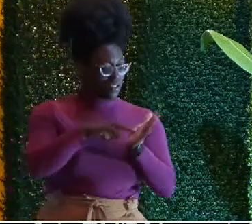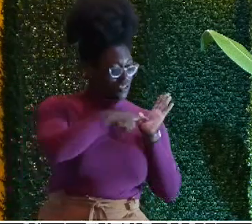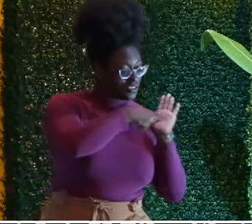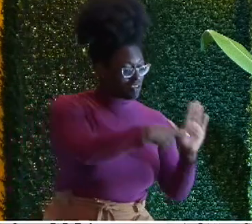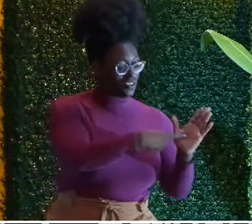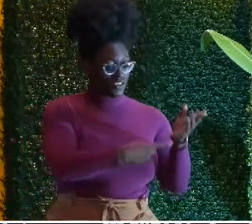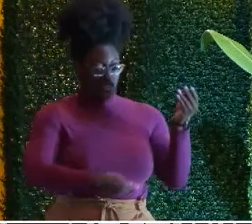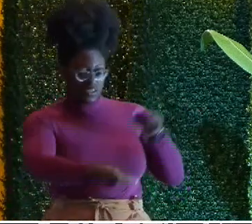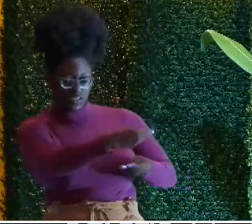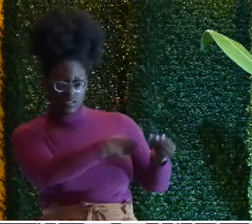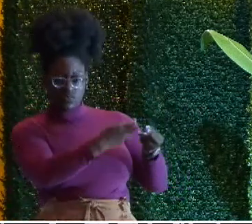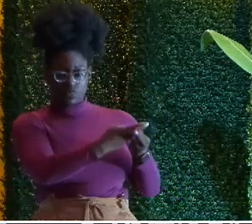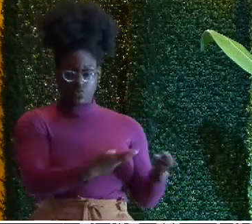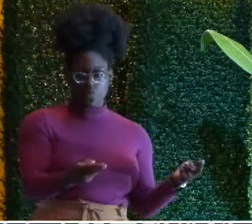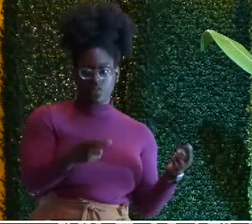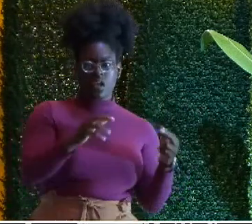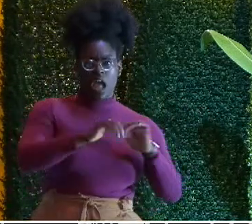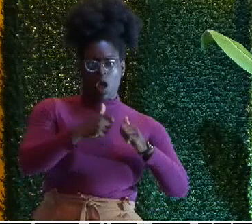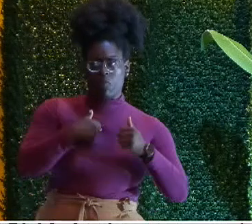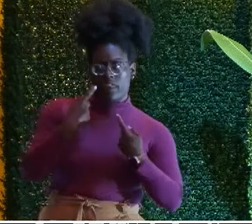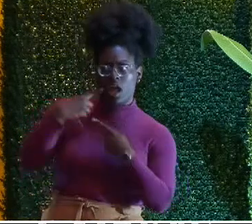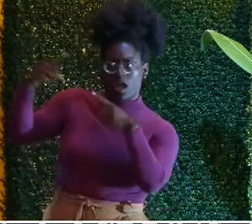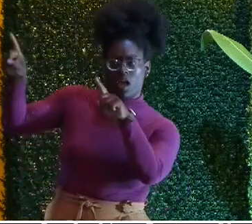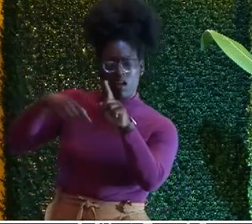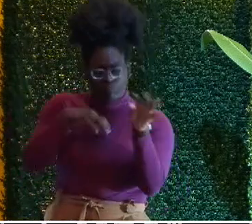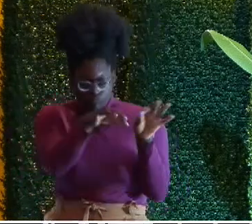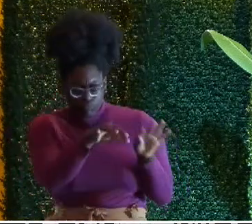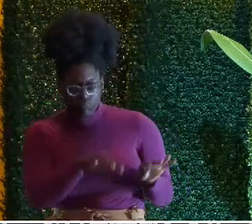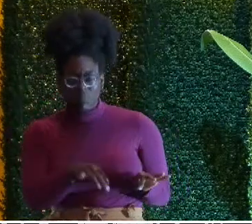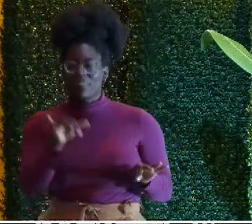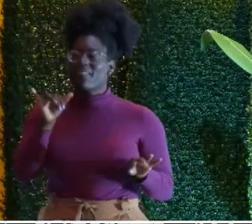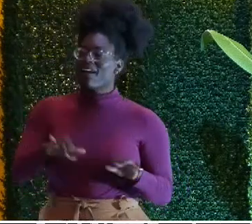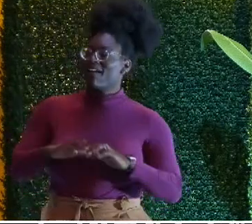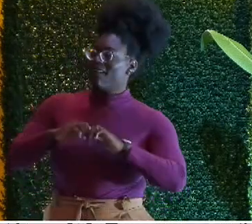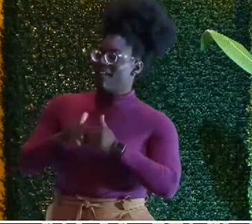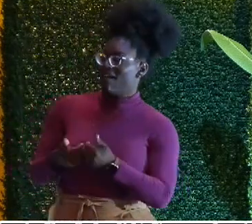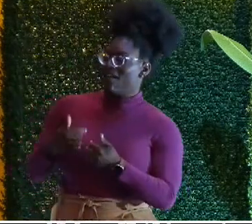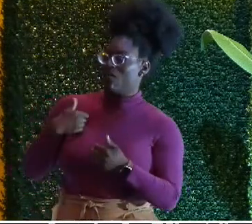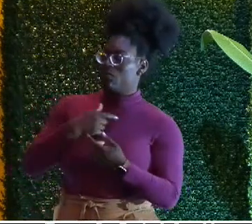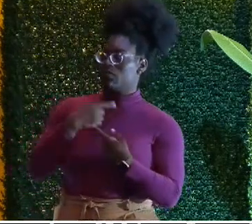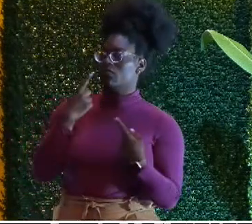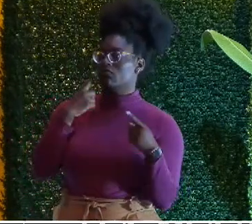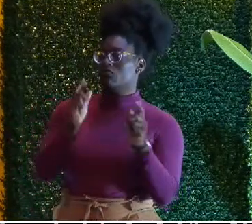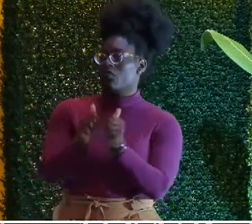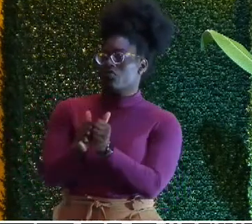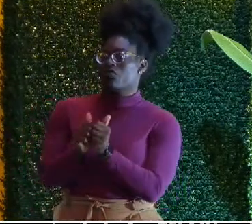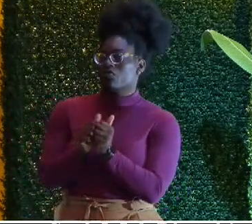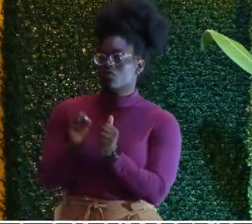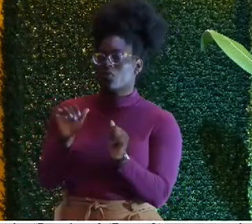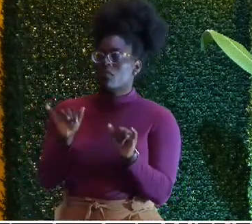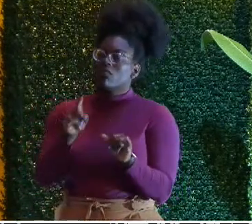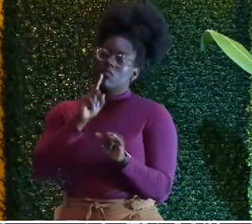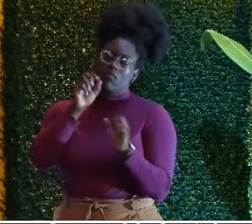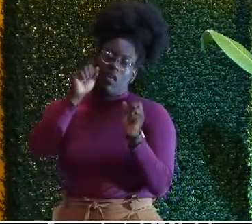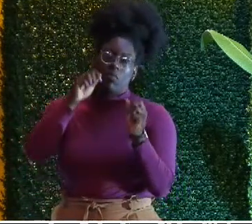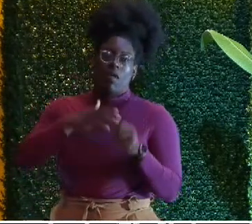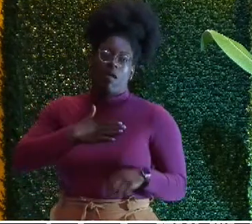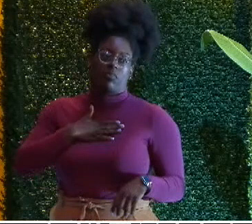black organizations, including this one, looks like, because they continue to wrap people like me in, which I was so happy to see.